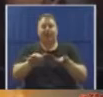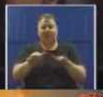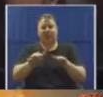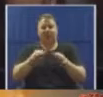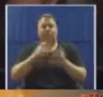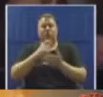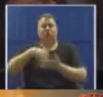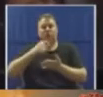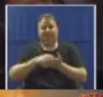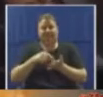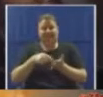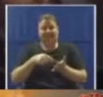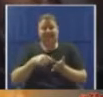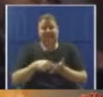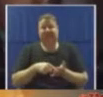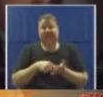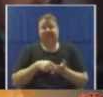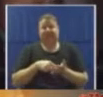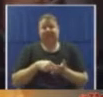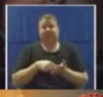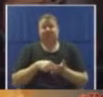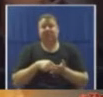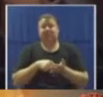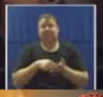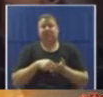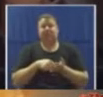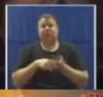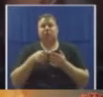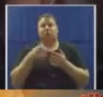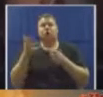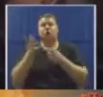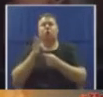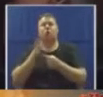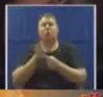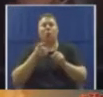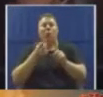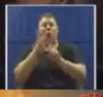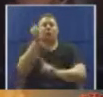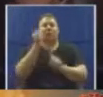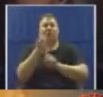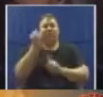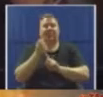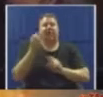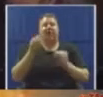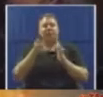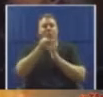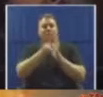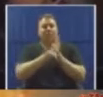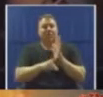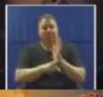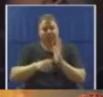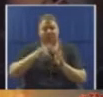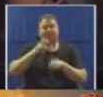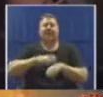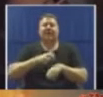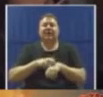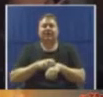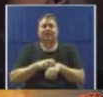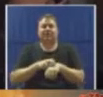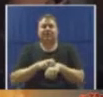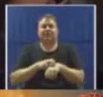the agreement will seek to outline the objectives and fundamental principles necessary for